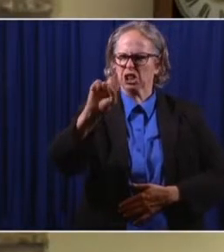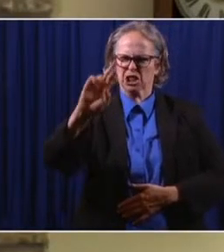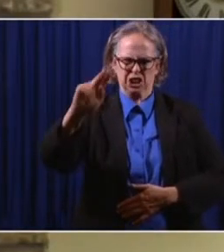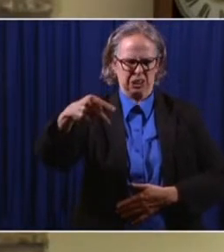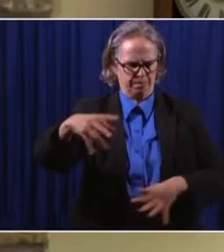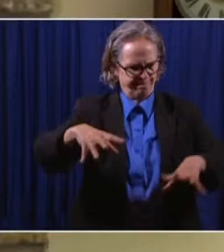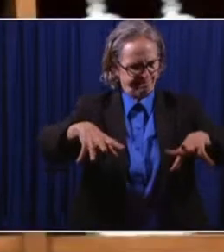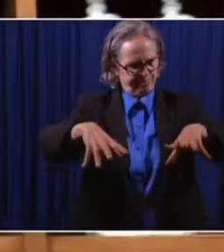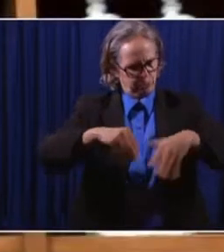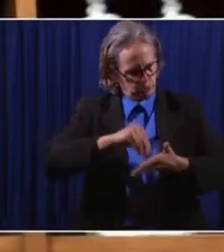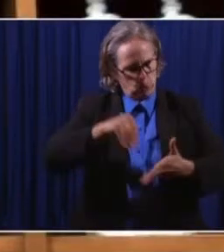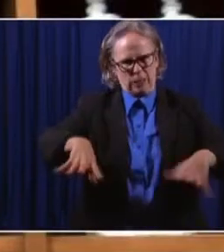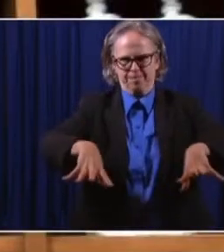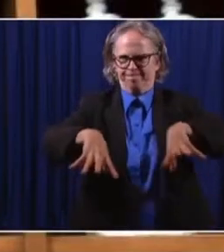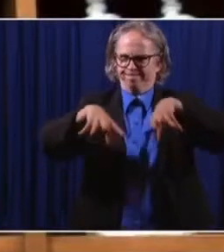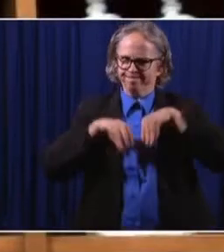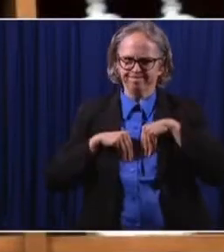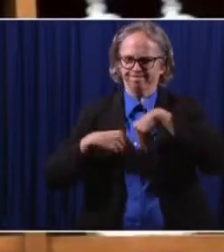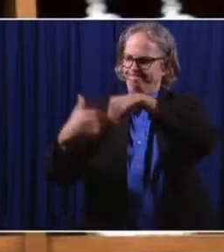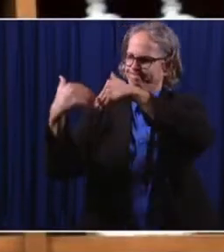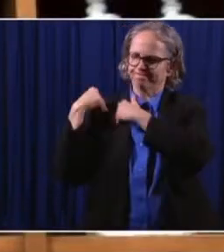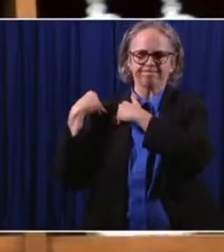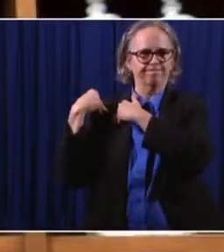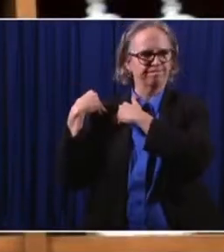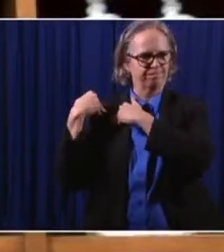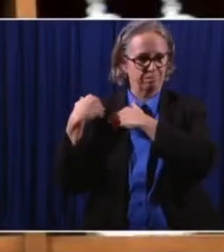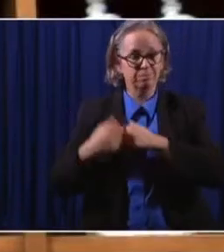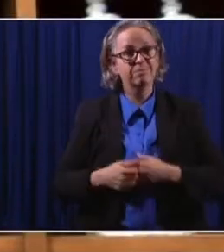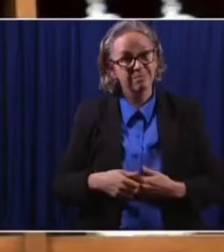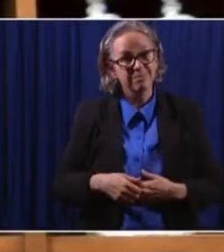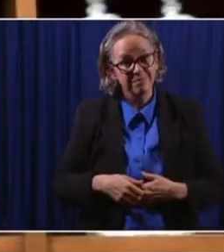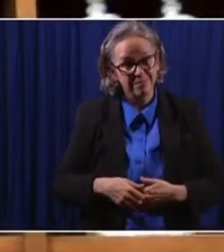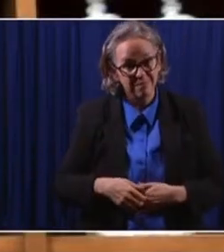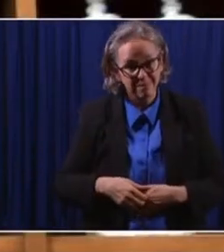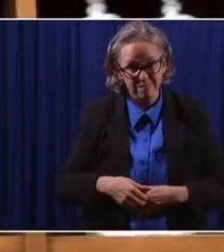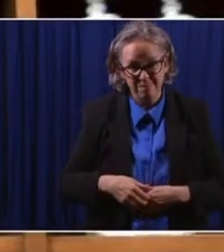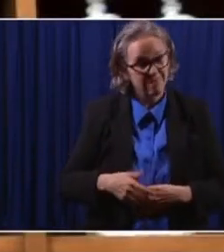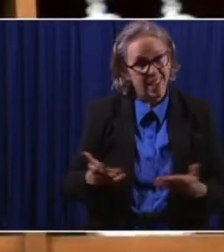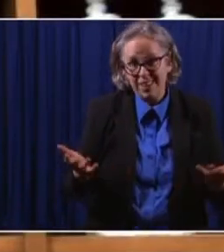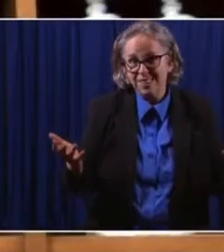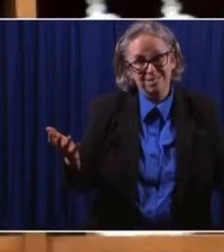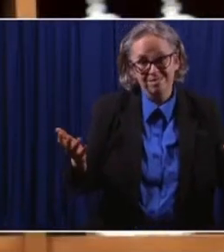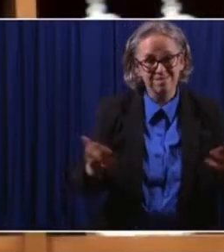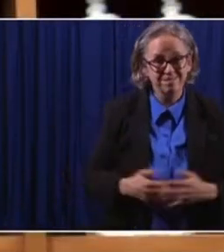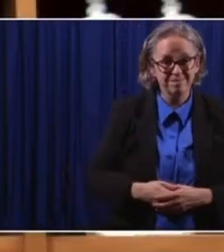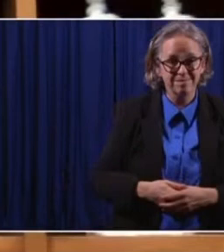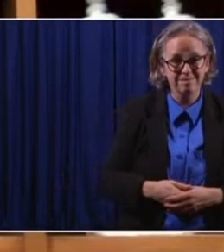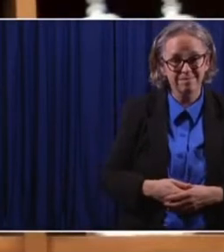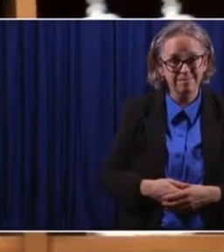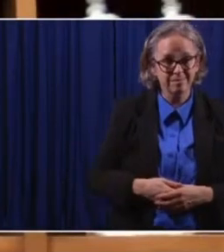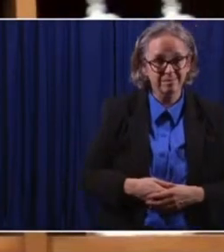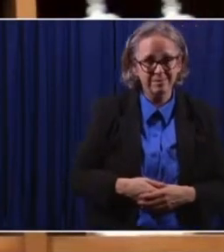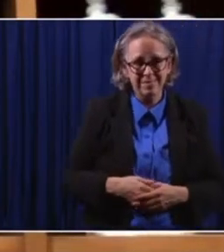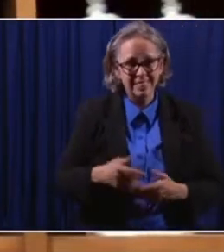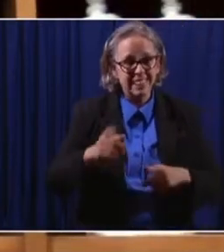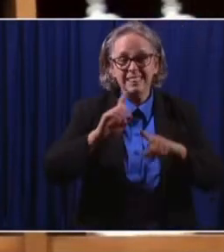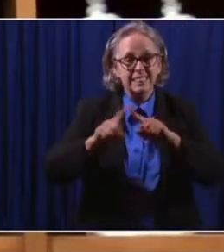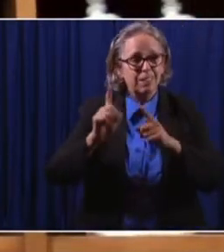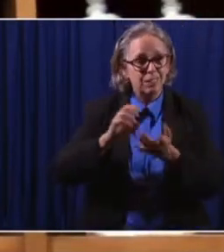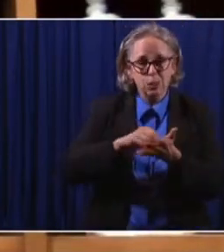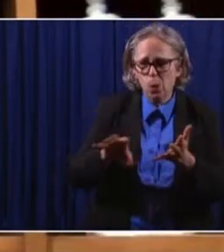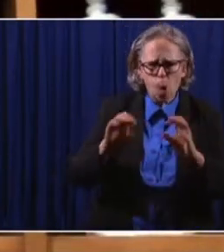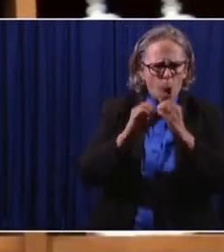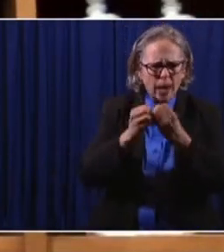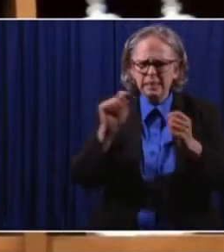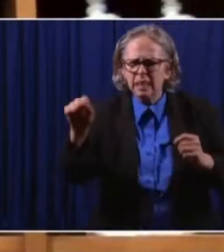think that spans kind of how Nicholas was saying, where we have student organizations all across campus who have really started